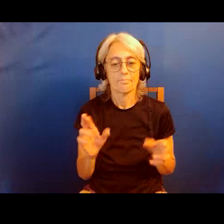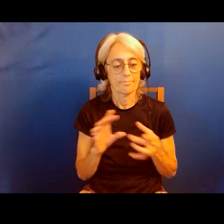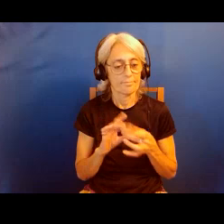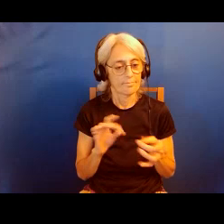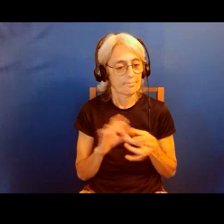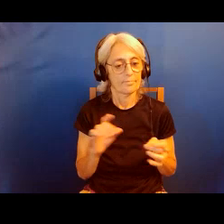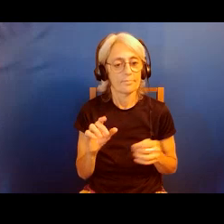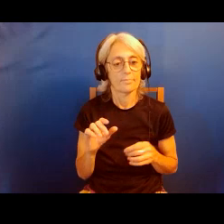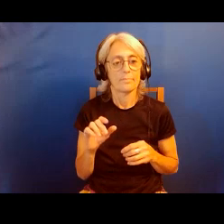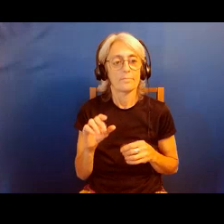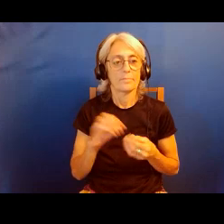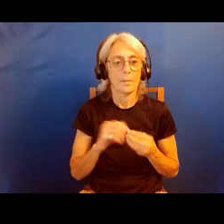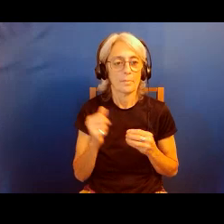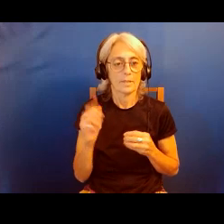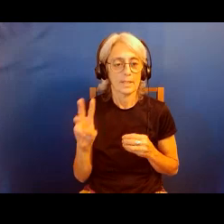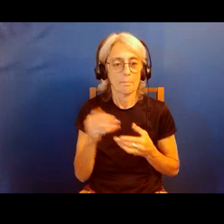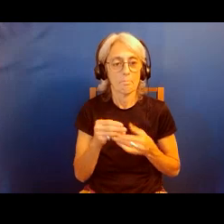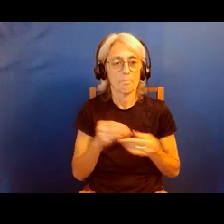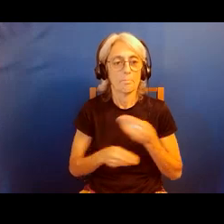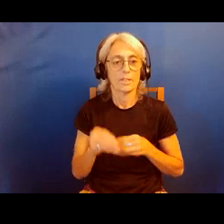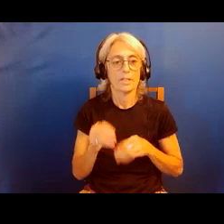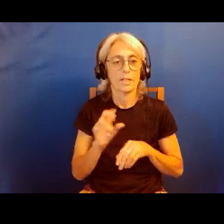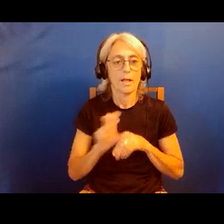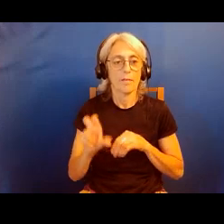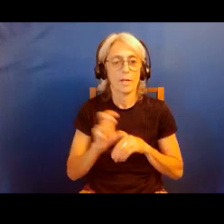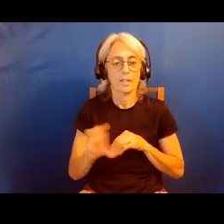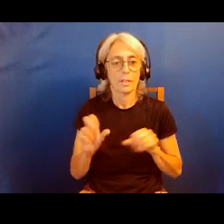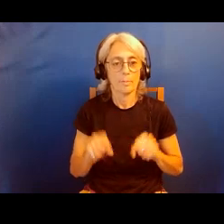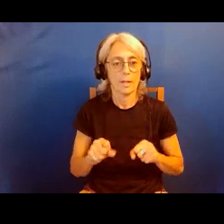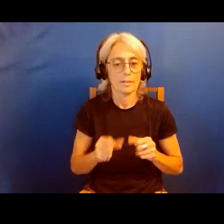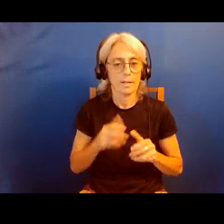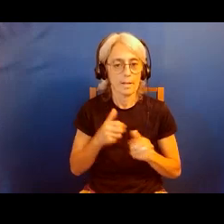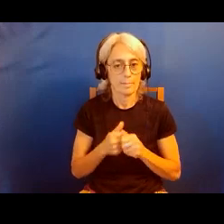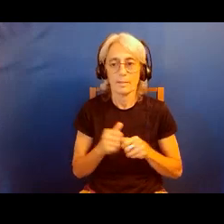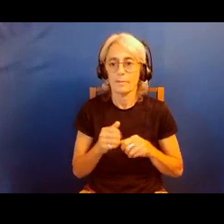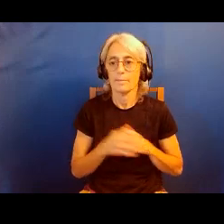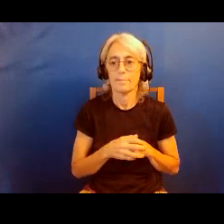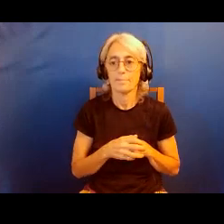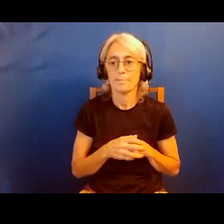tab 16, the budget and allocation capacity update. Oh,